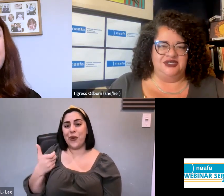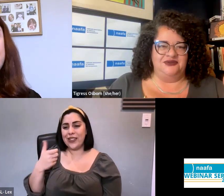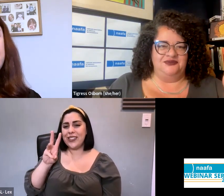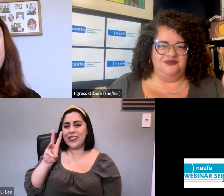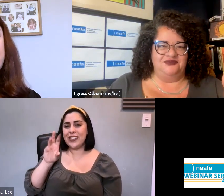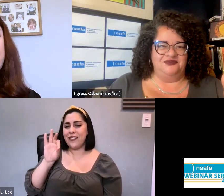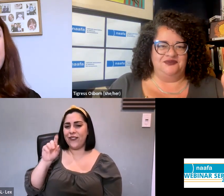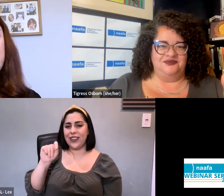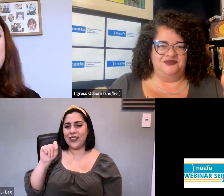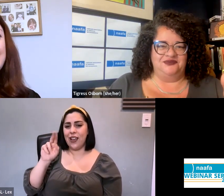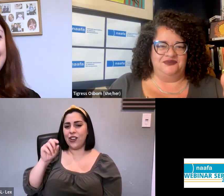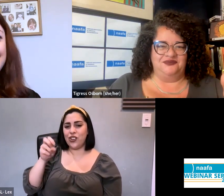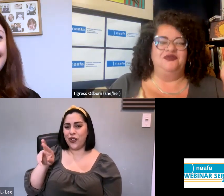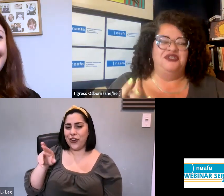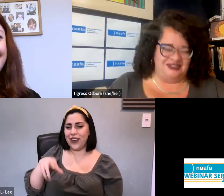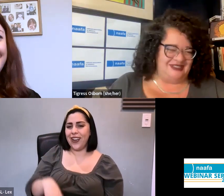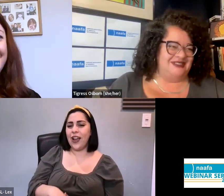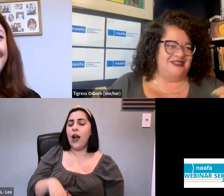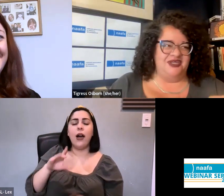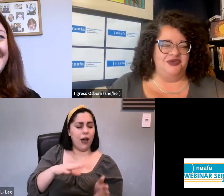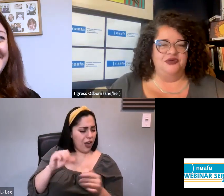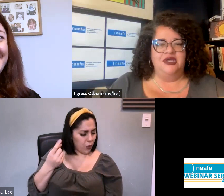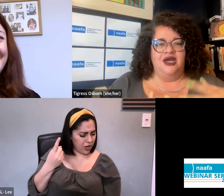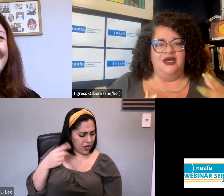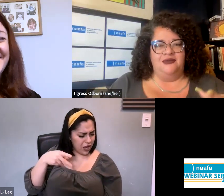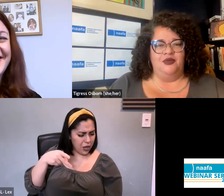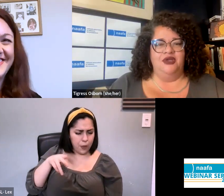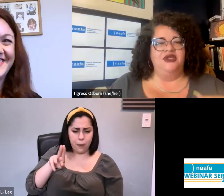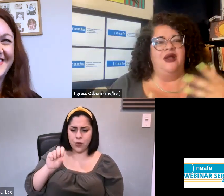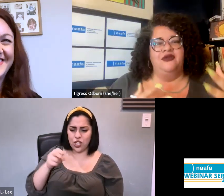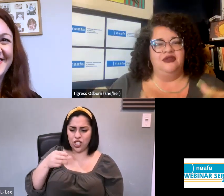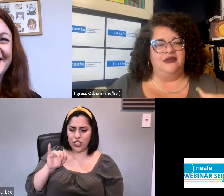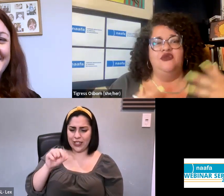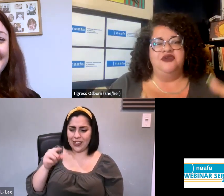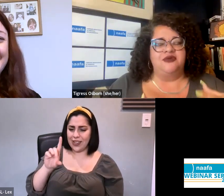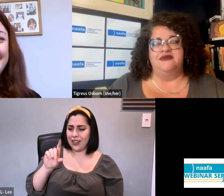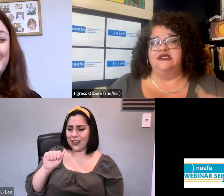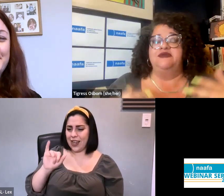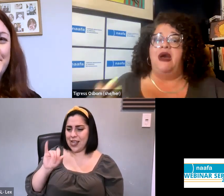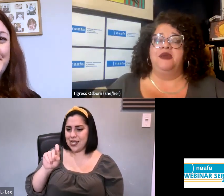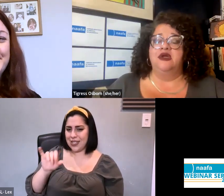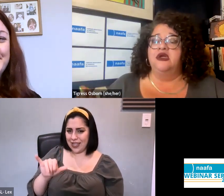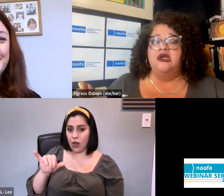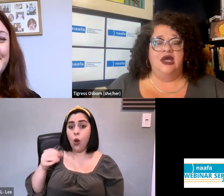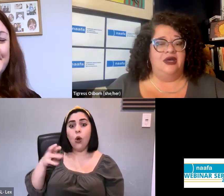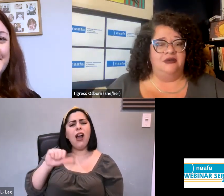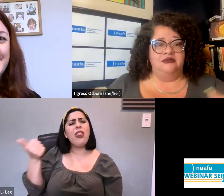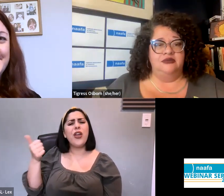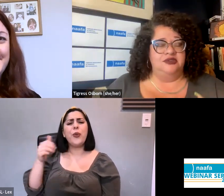the Daisy show? Pushing Daisies. Pushing Daisies. Thank you. Or other like movies, references,